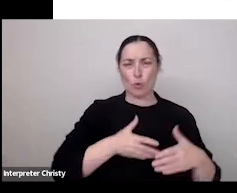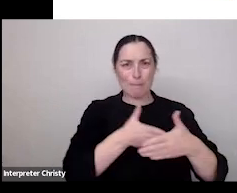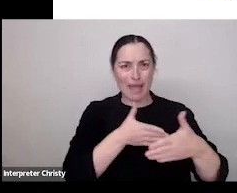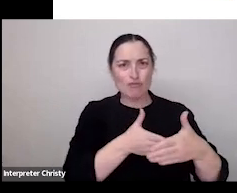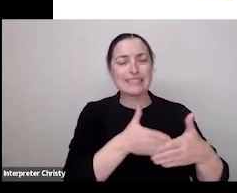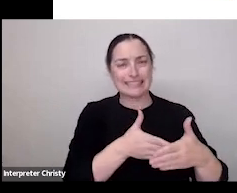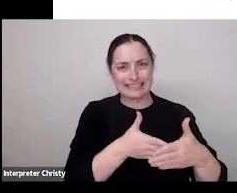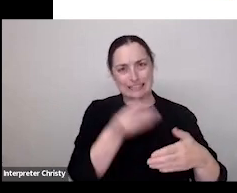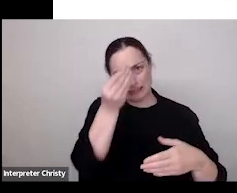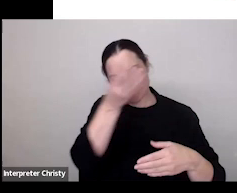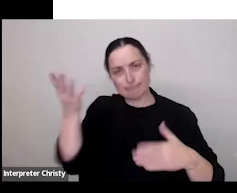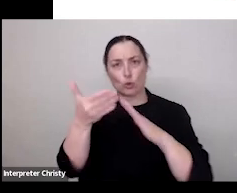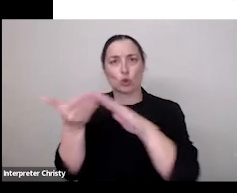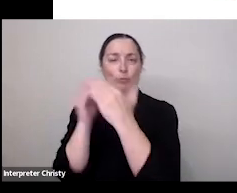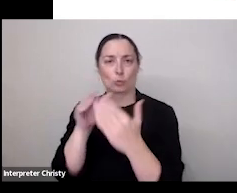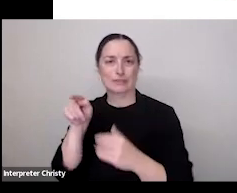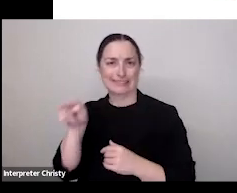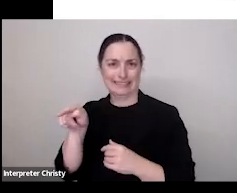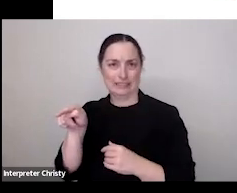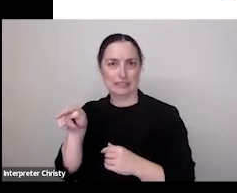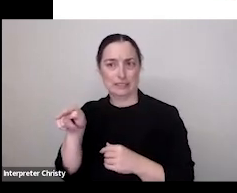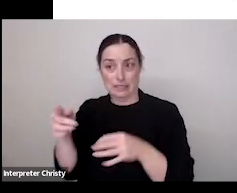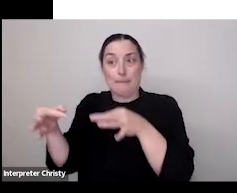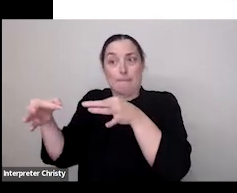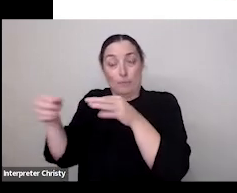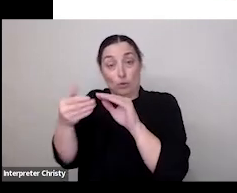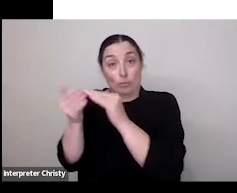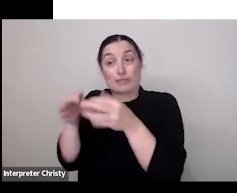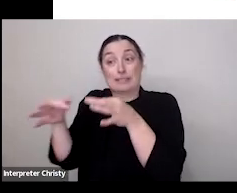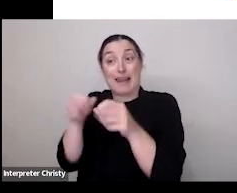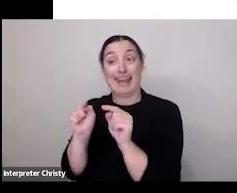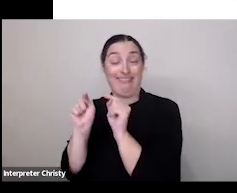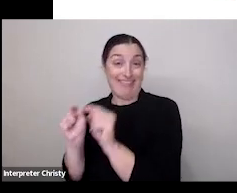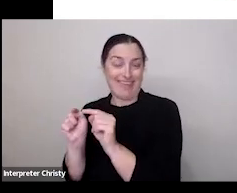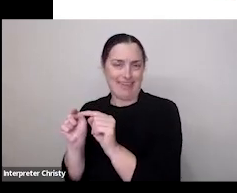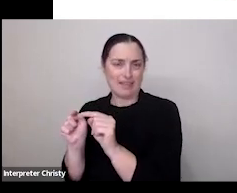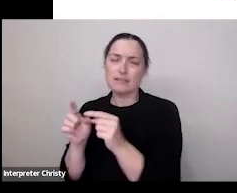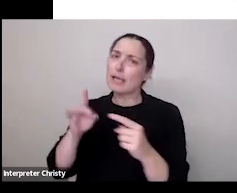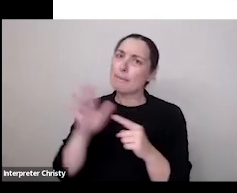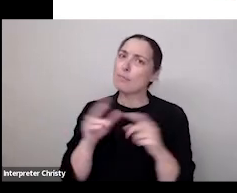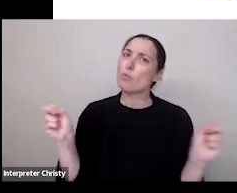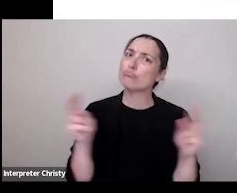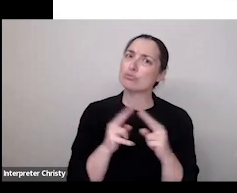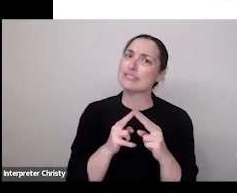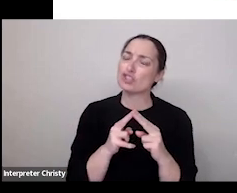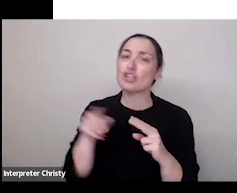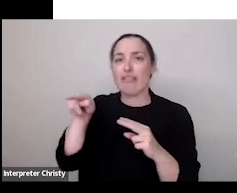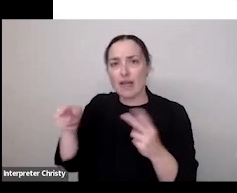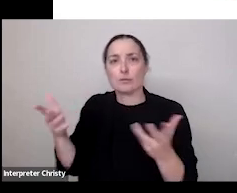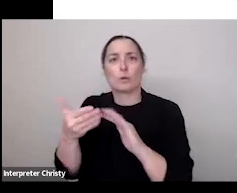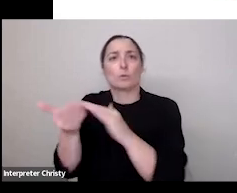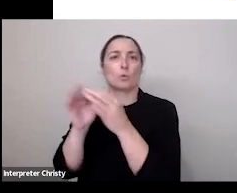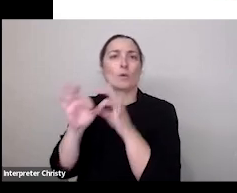are communicated at the community level and plans put in place. And this is an important bridge that our community organizations can play